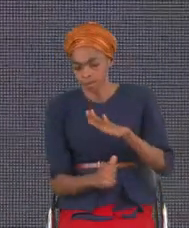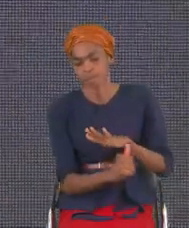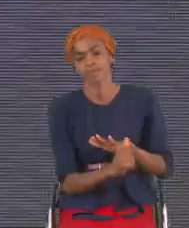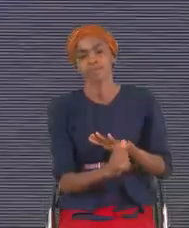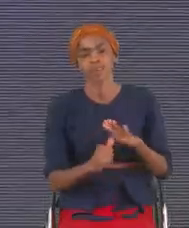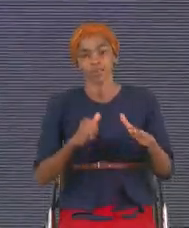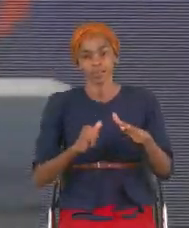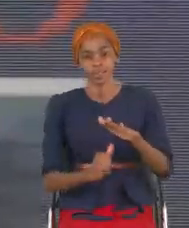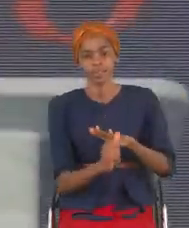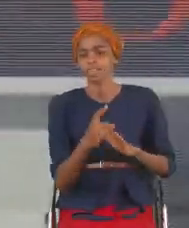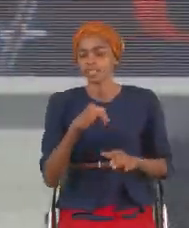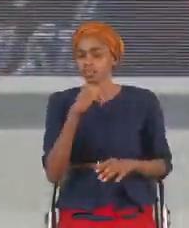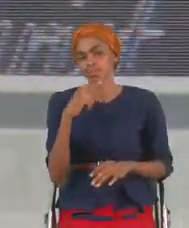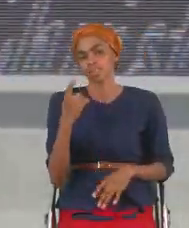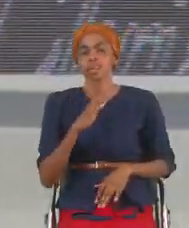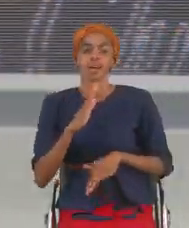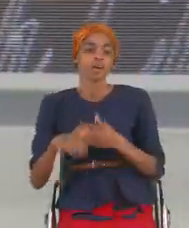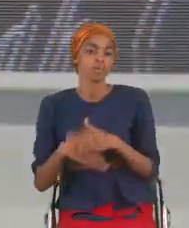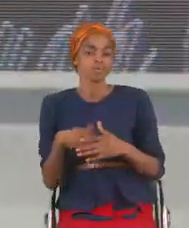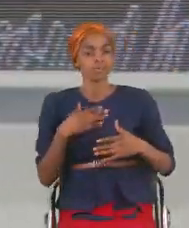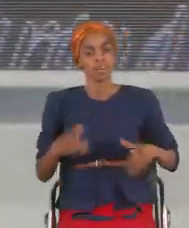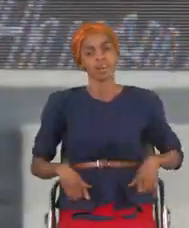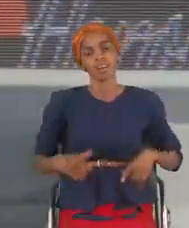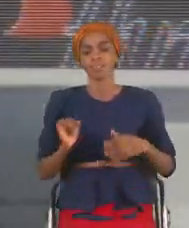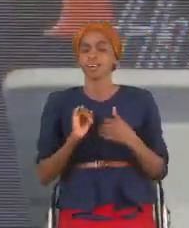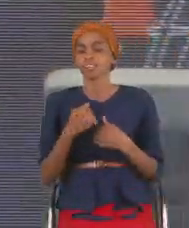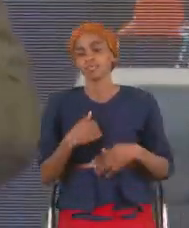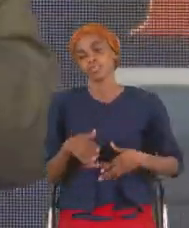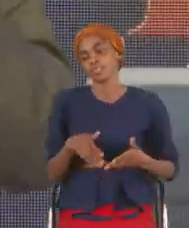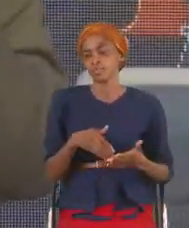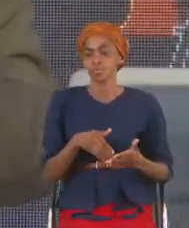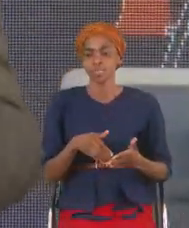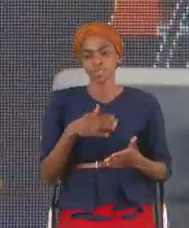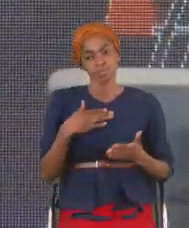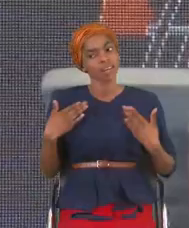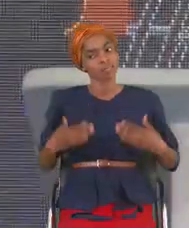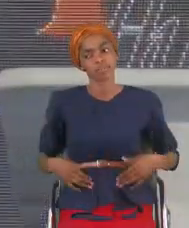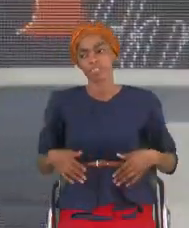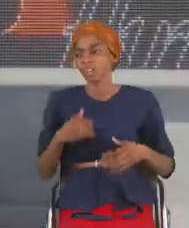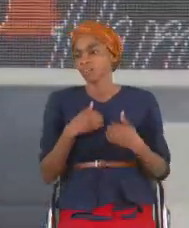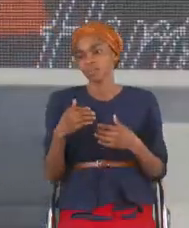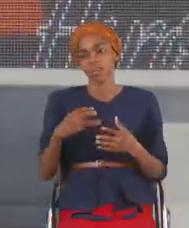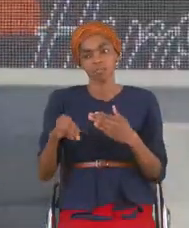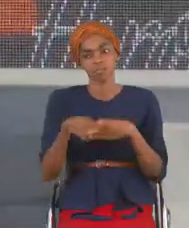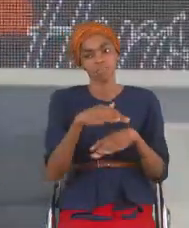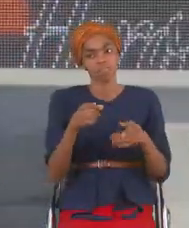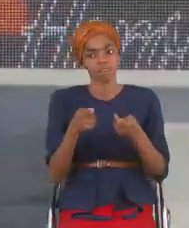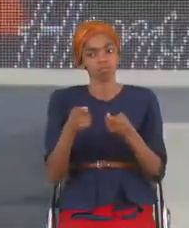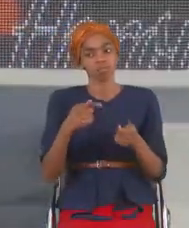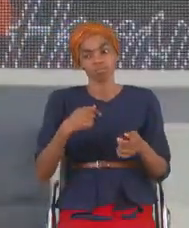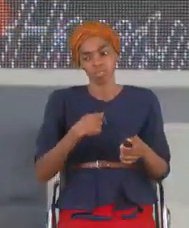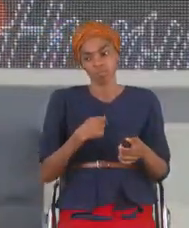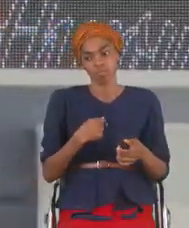see all my life i've been weak my body had been my master my mouth at me my